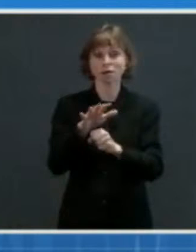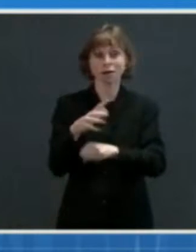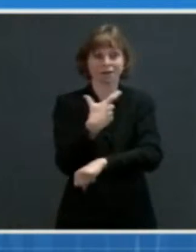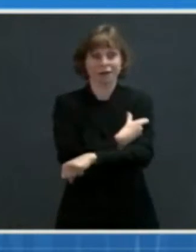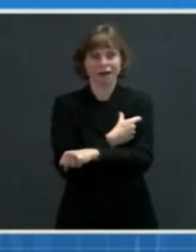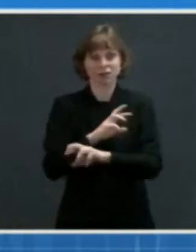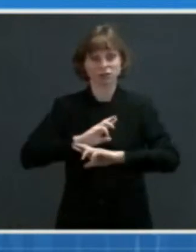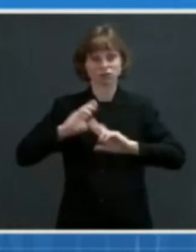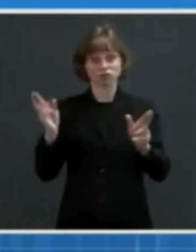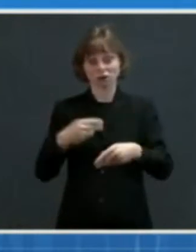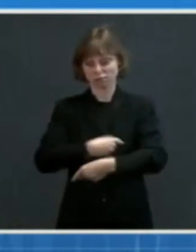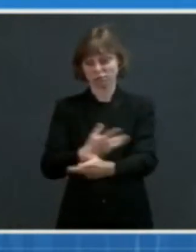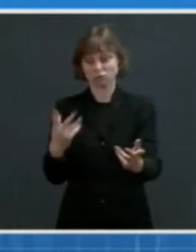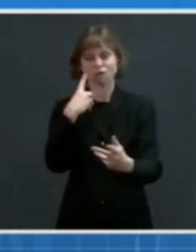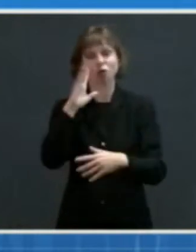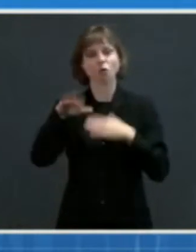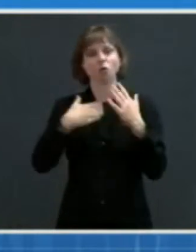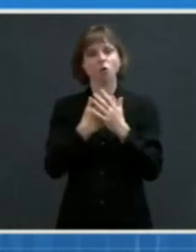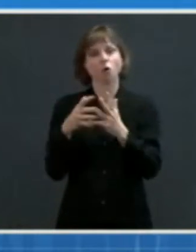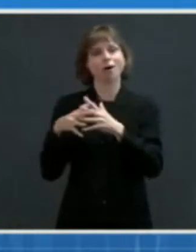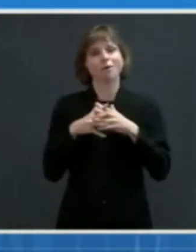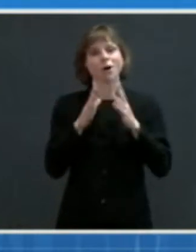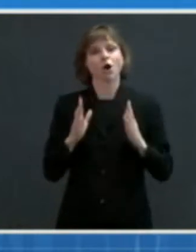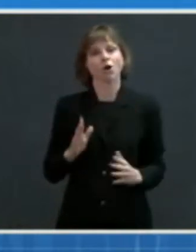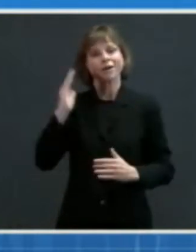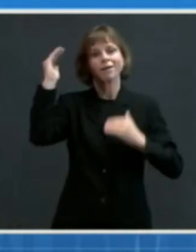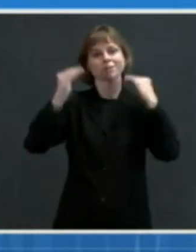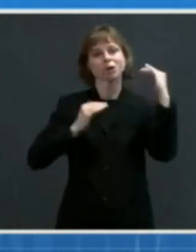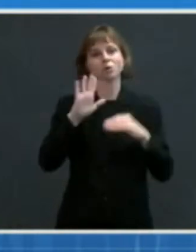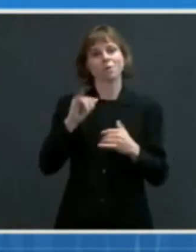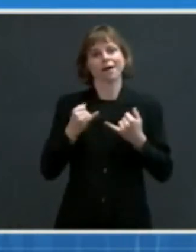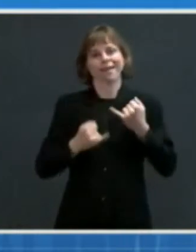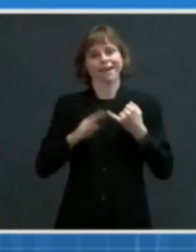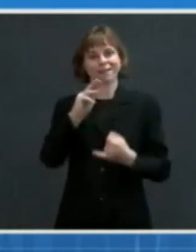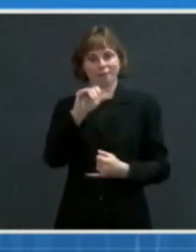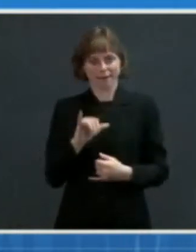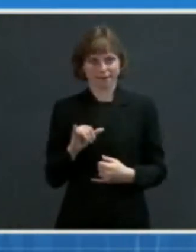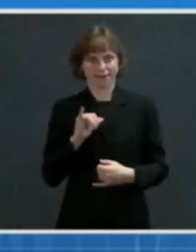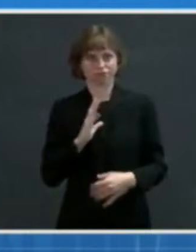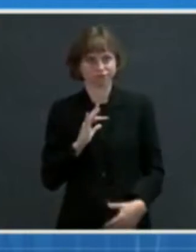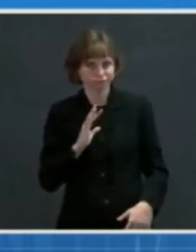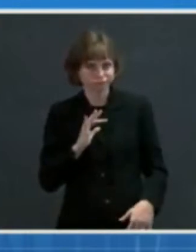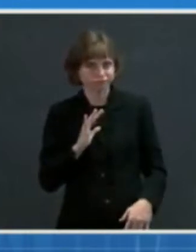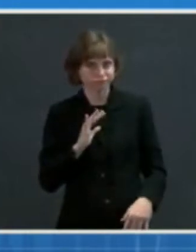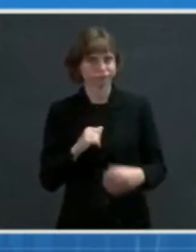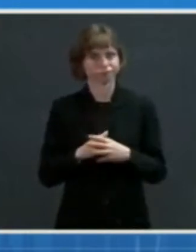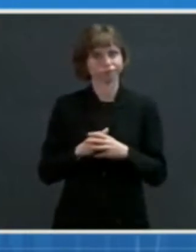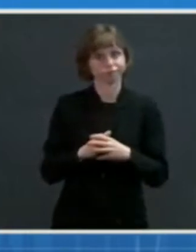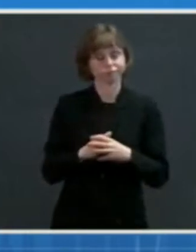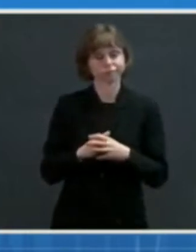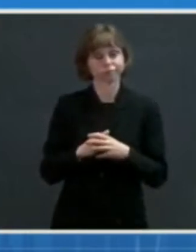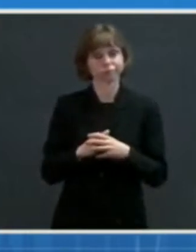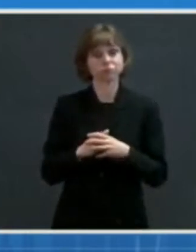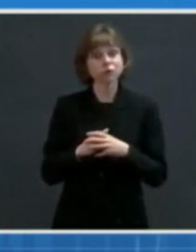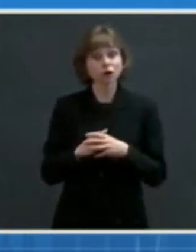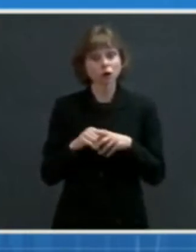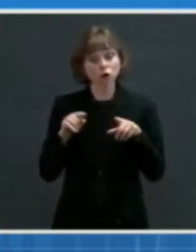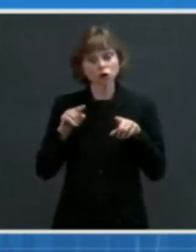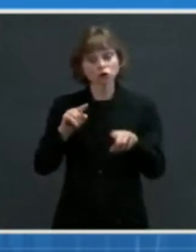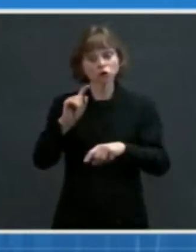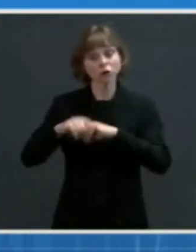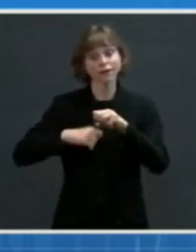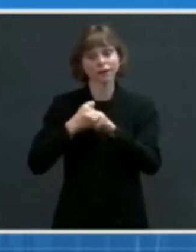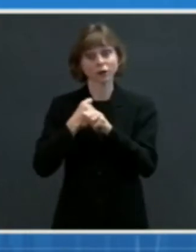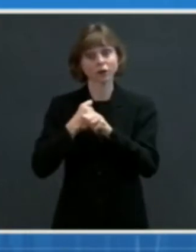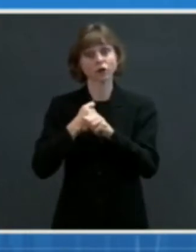American adult by the end of May. And over the course of the year, these actions will double Johnson & Johnson's